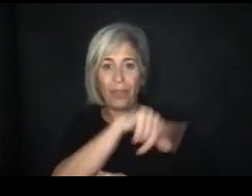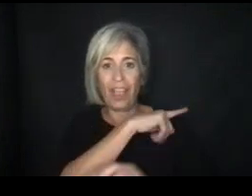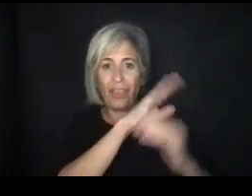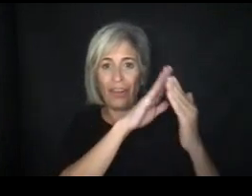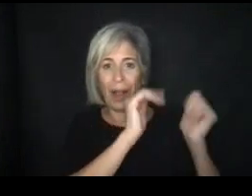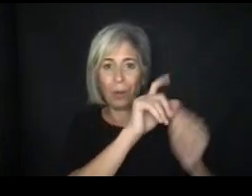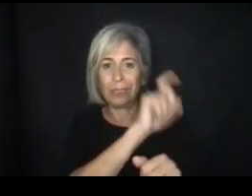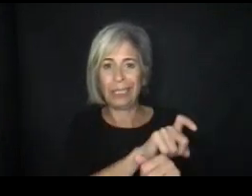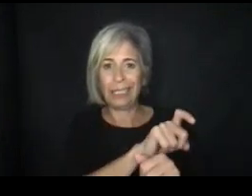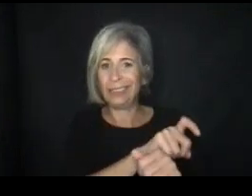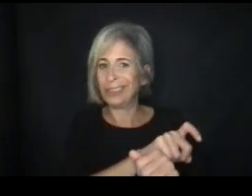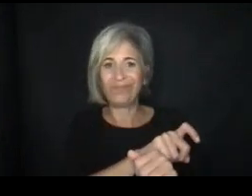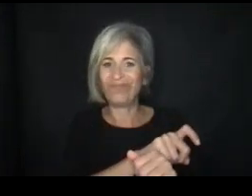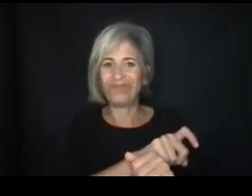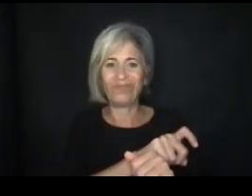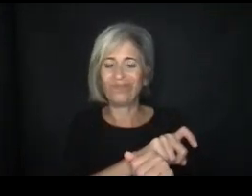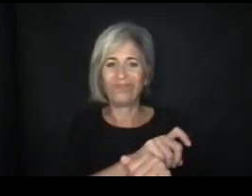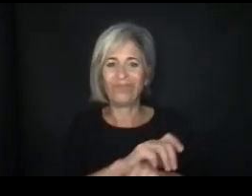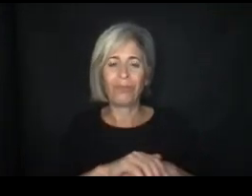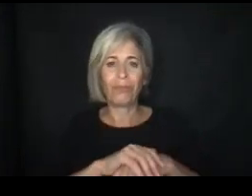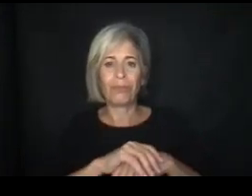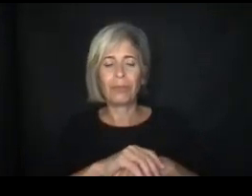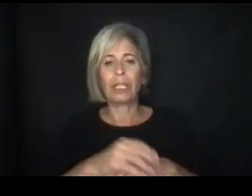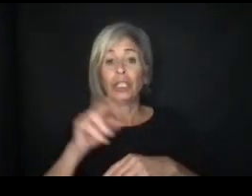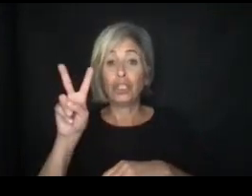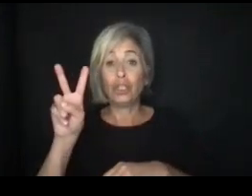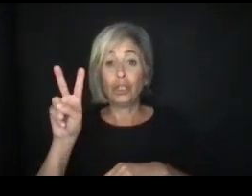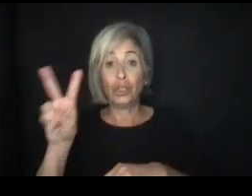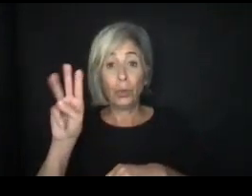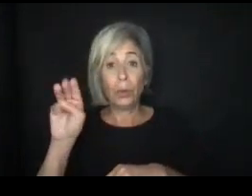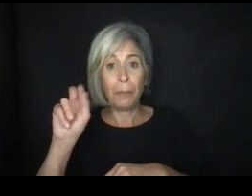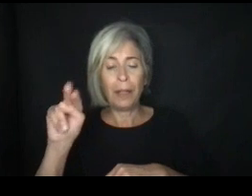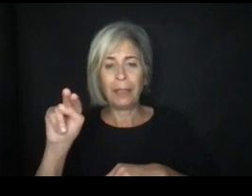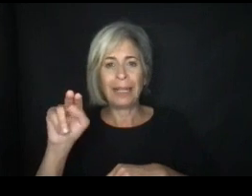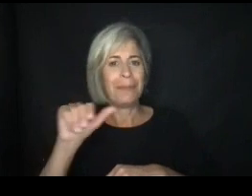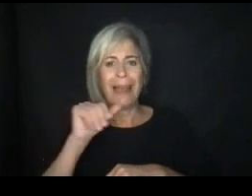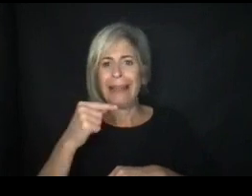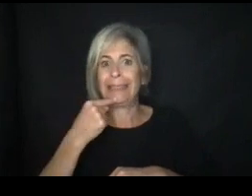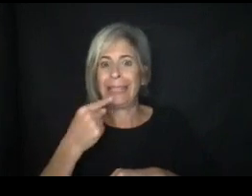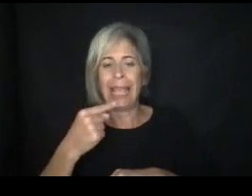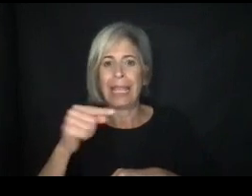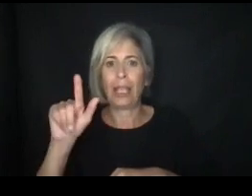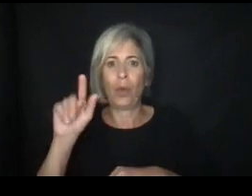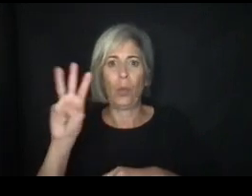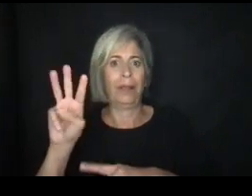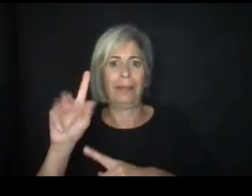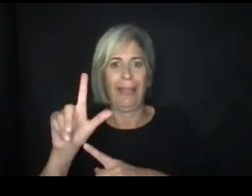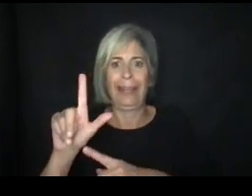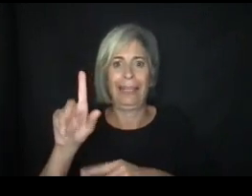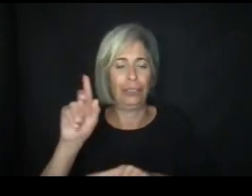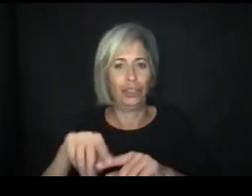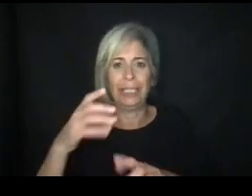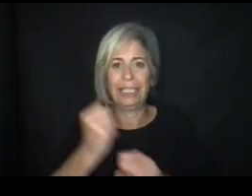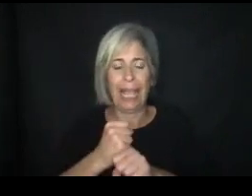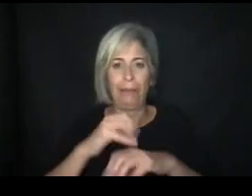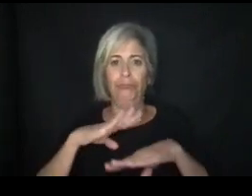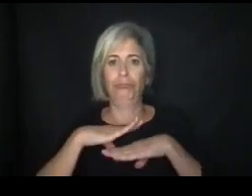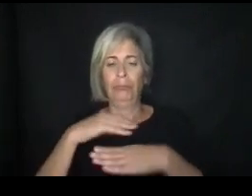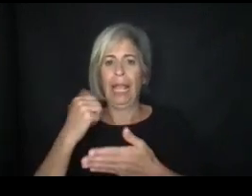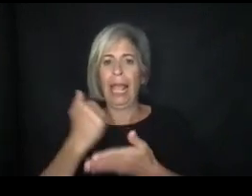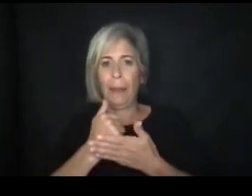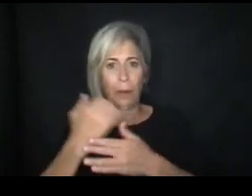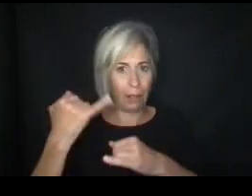of the box. So this $2 million, while I'm not saying that Wells Landing is not entitled to get some relief, I was at the last meeting